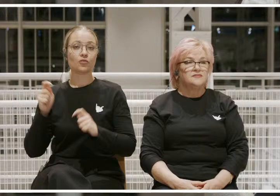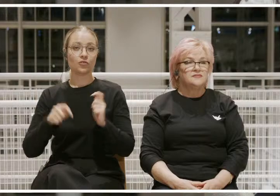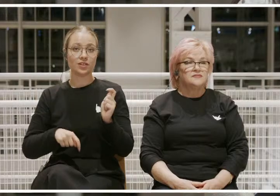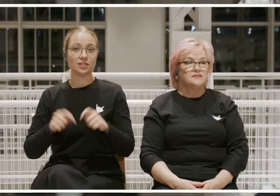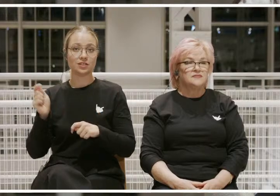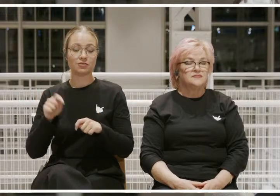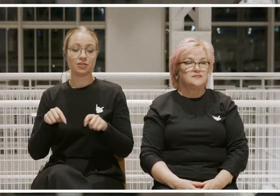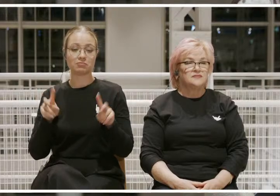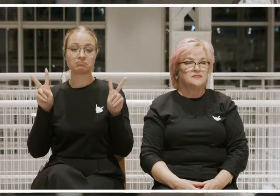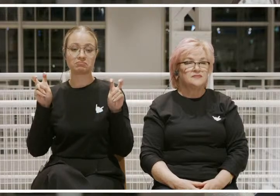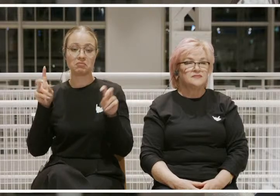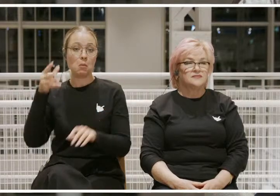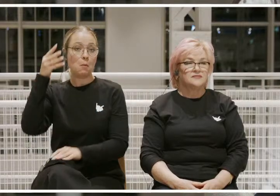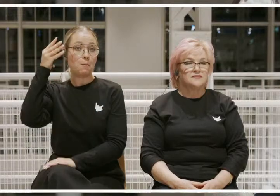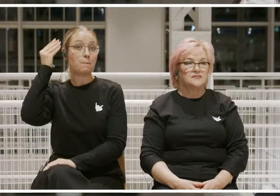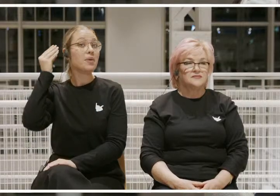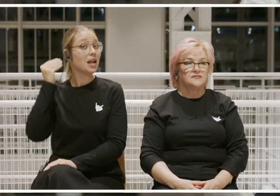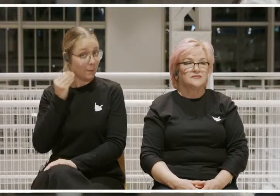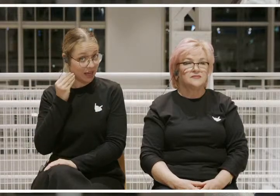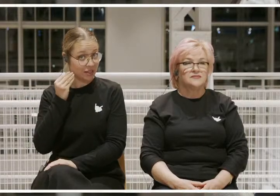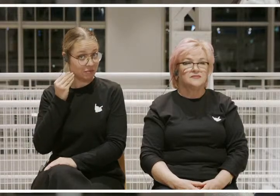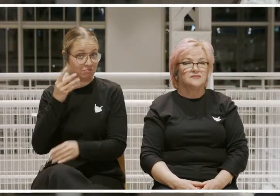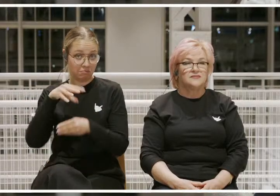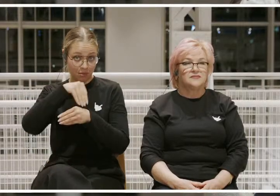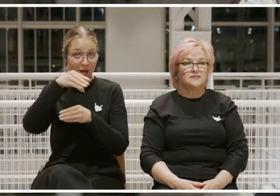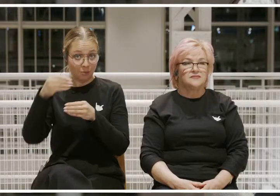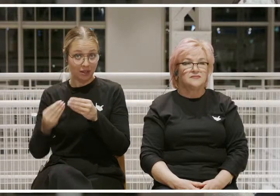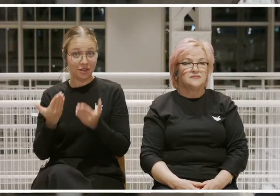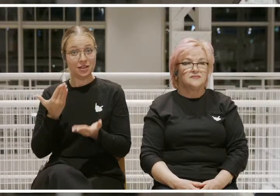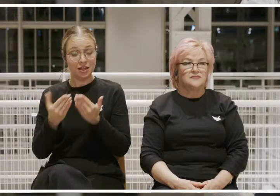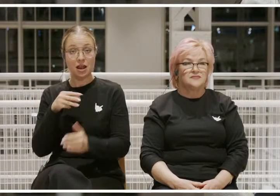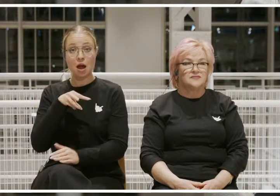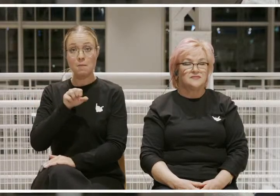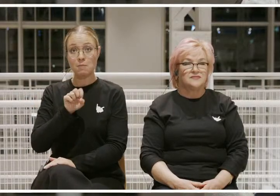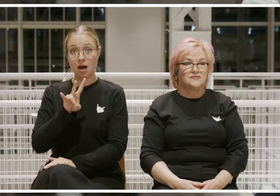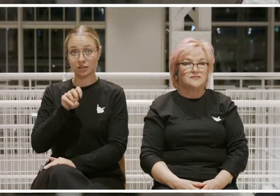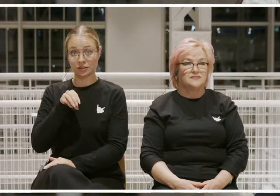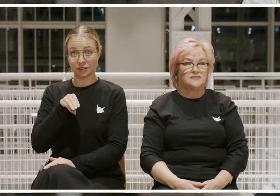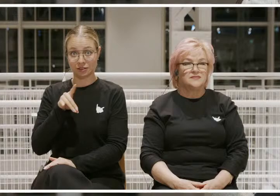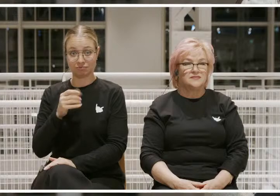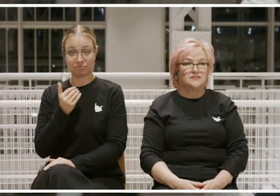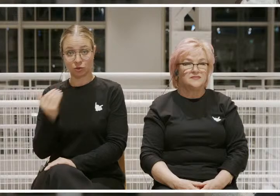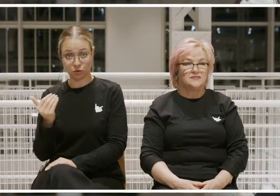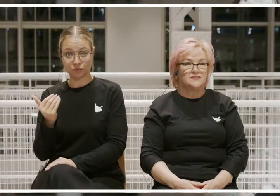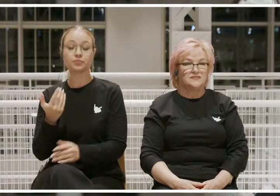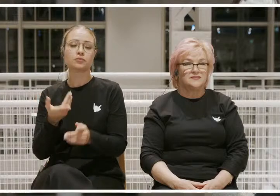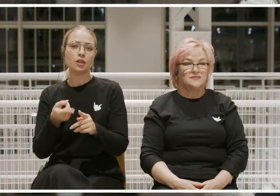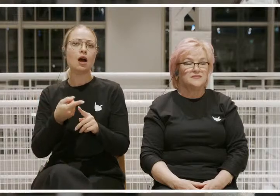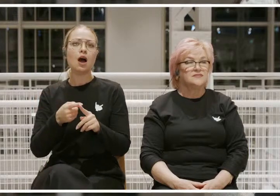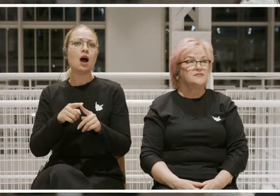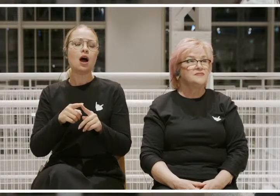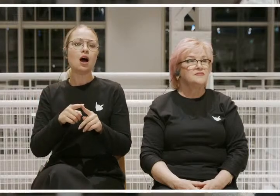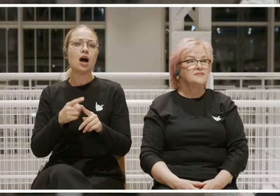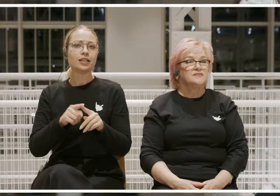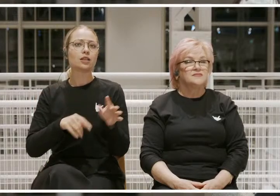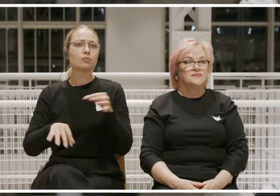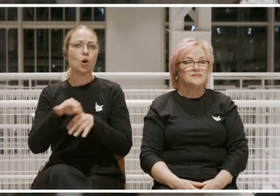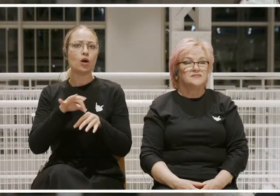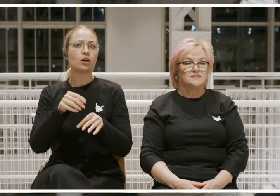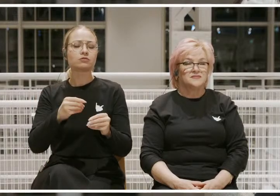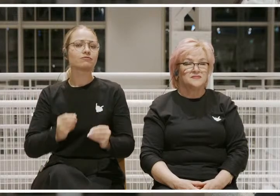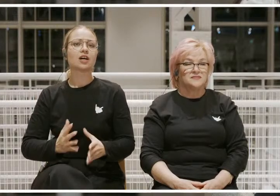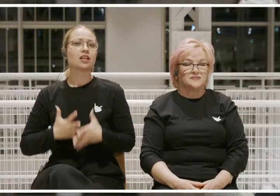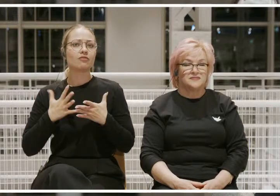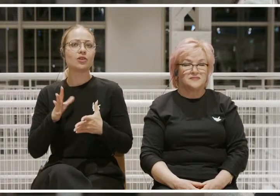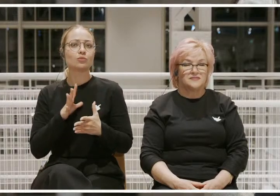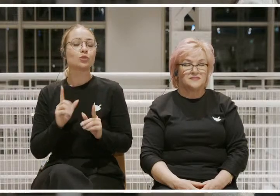Dumpling Post, this project, took its inspiration from Kayseri Dumpling Festival, organized